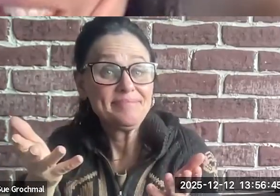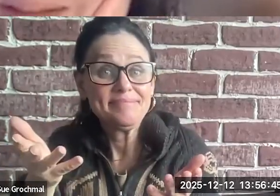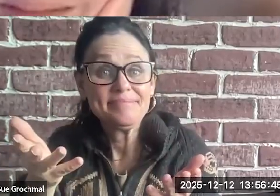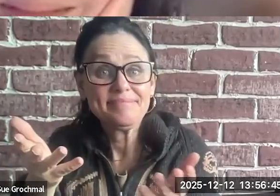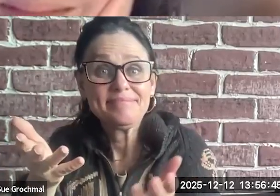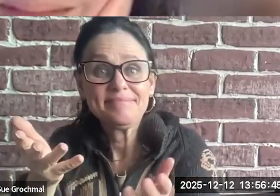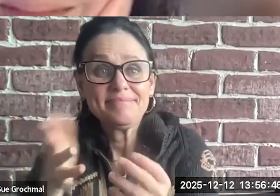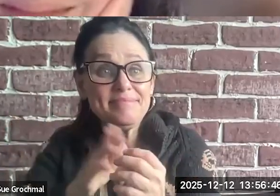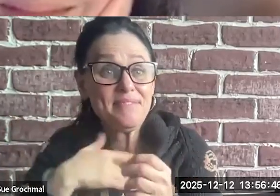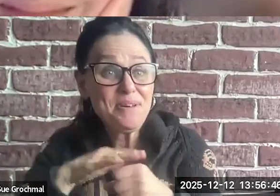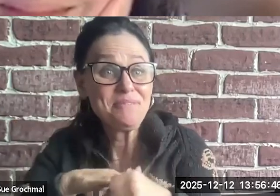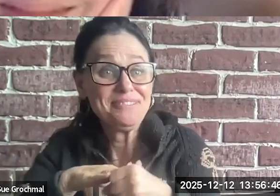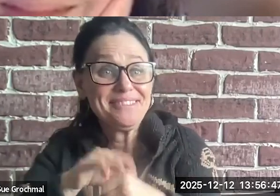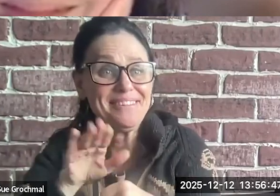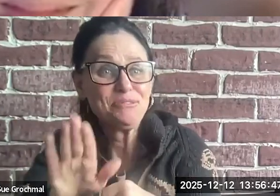Pressure?